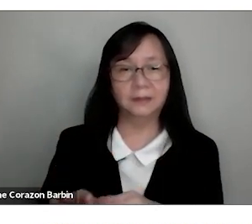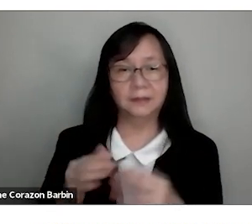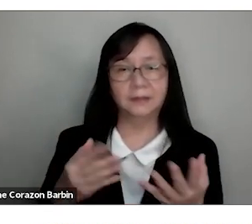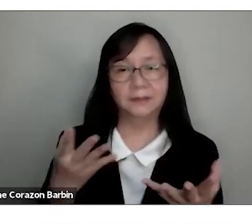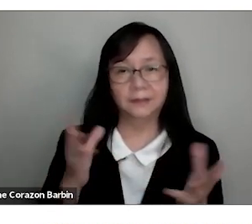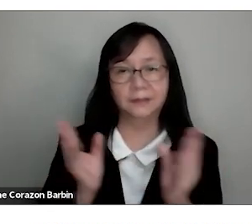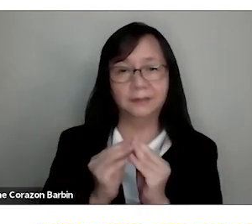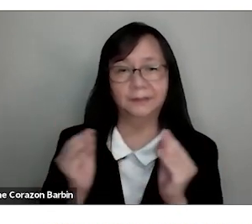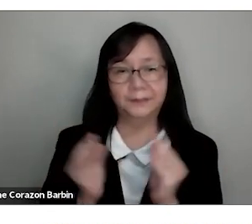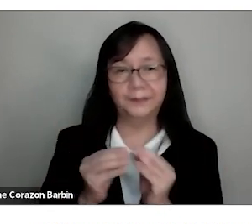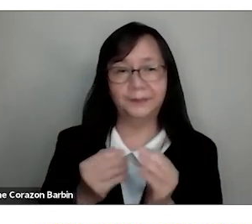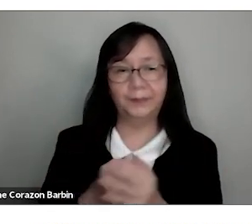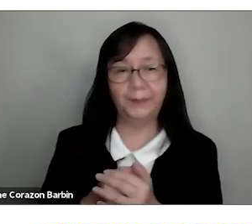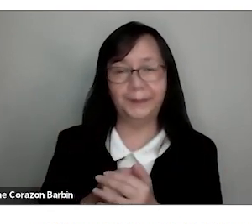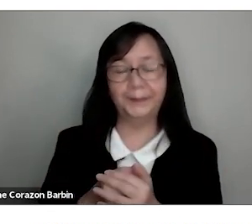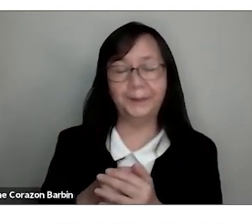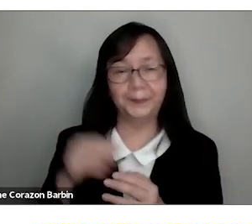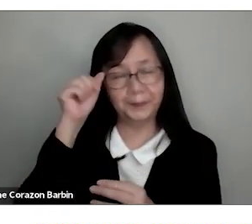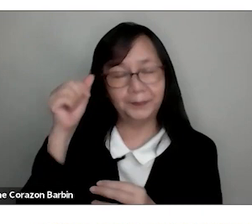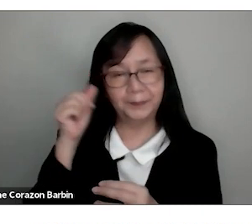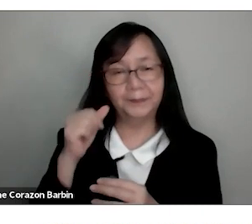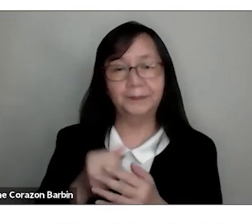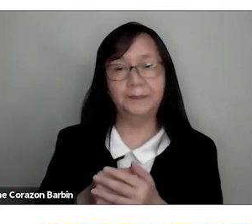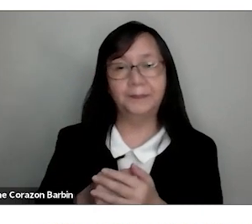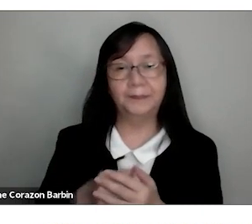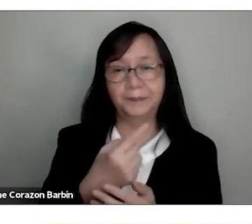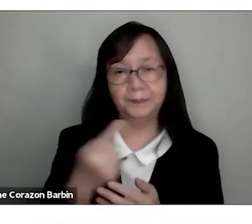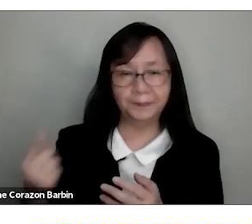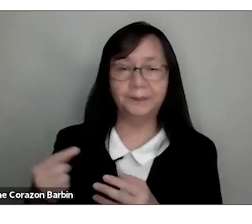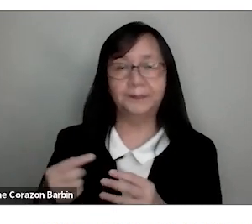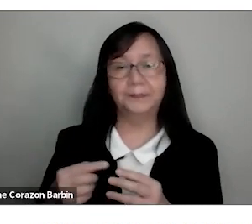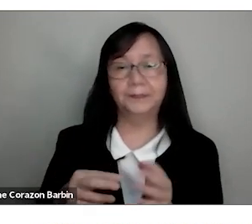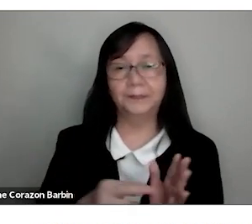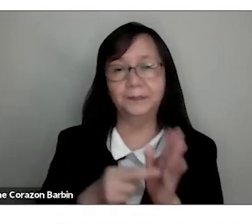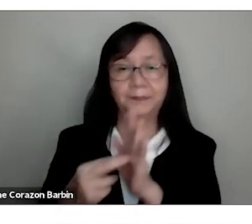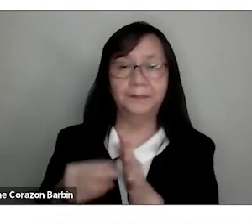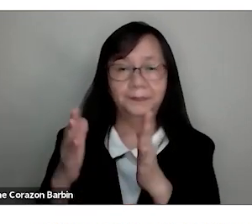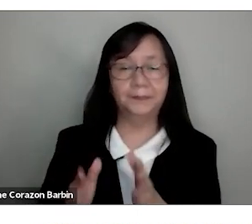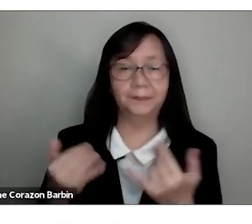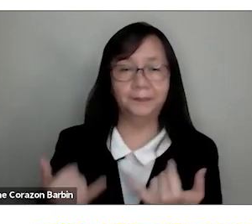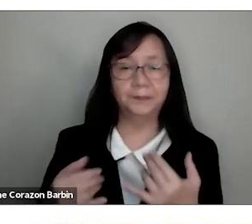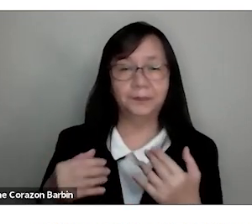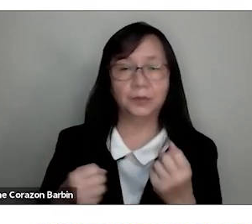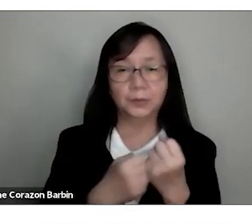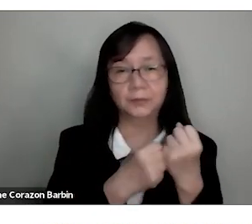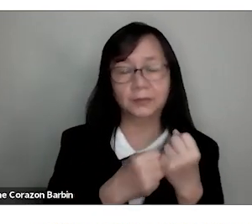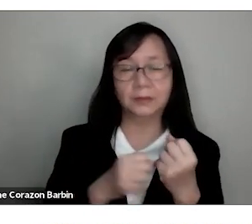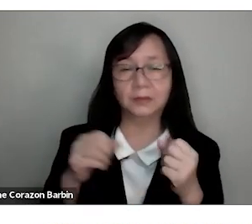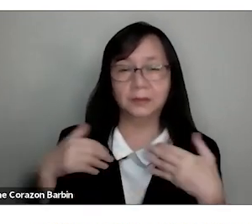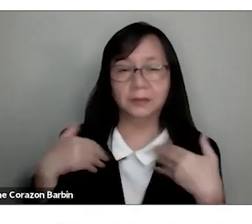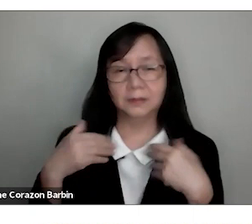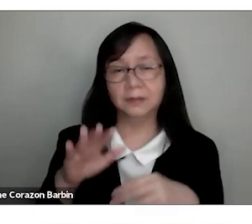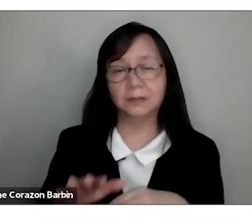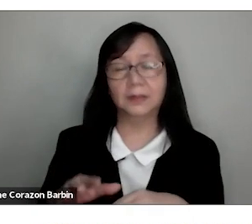consultation. Adult mentors of each delegates are also there to support the youth and child delegate.